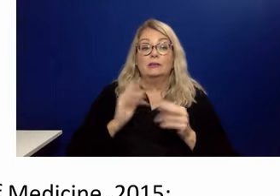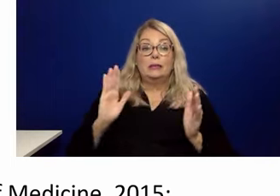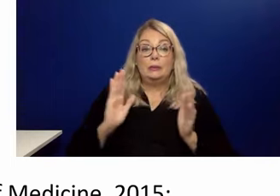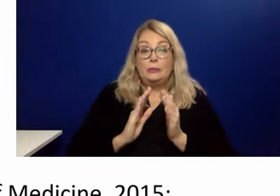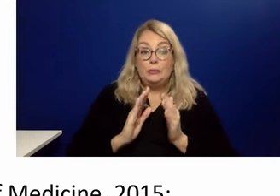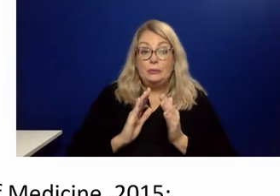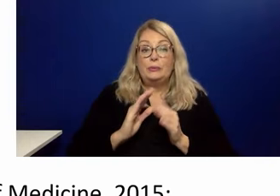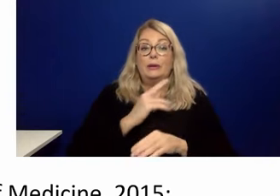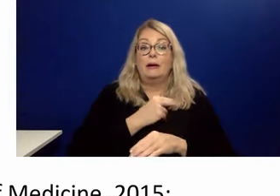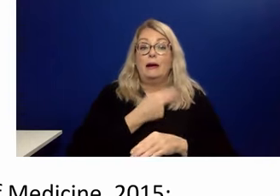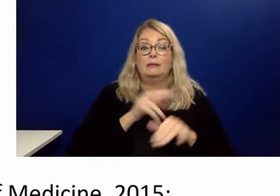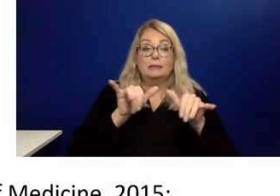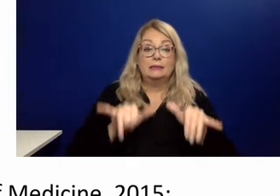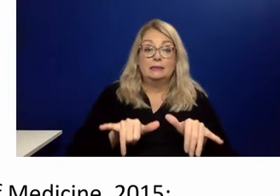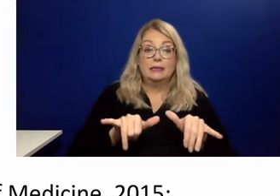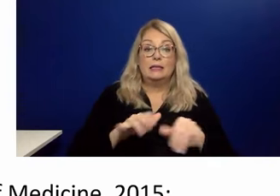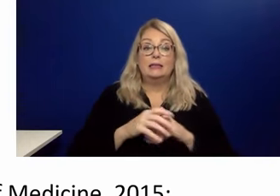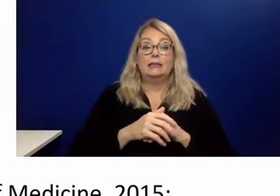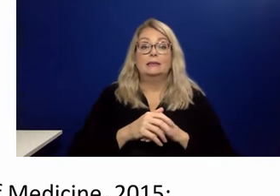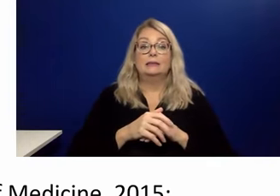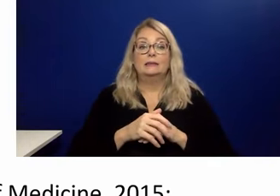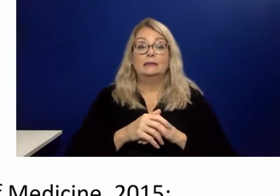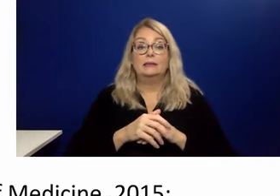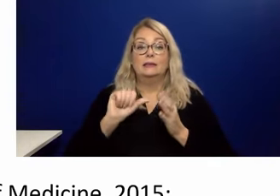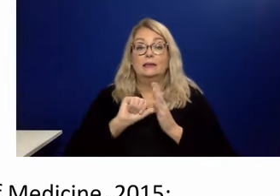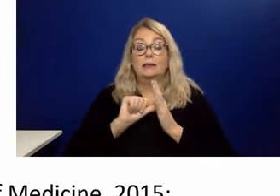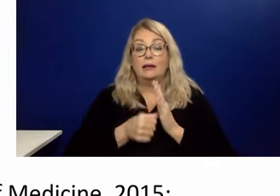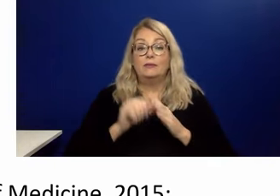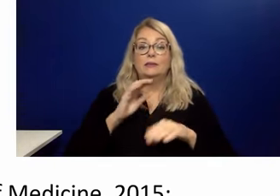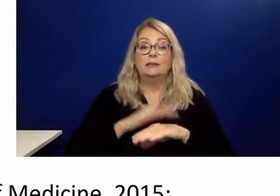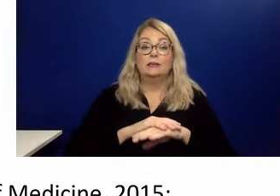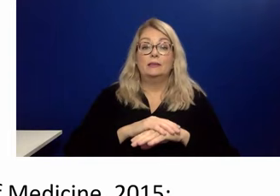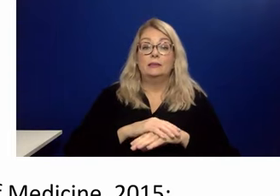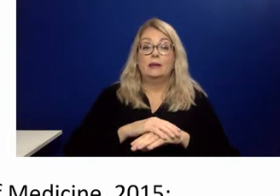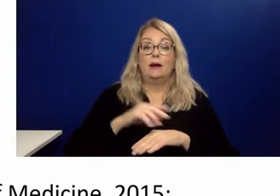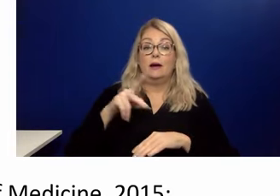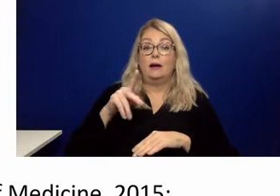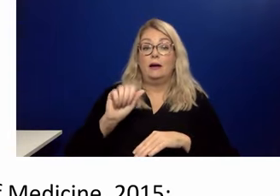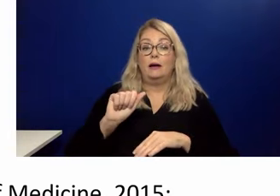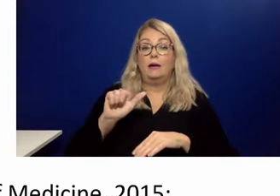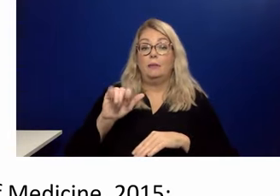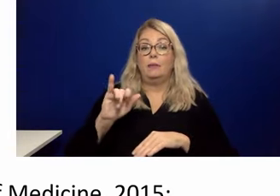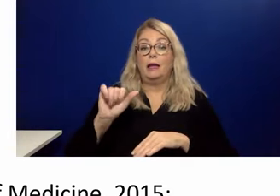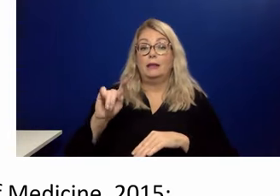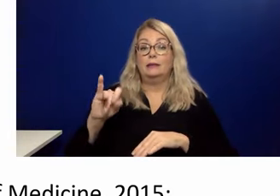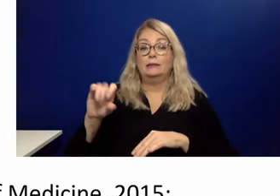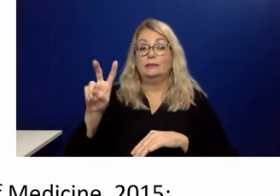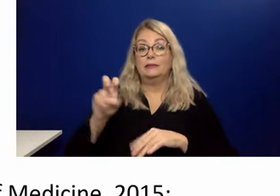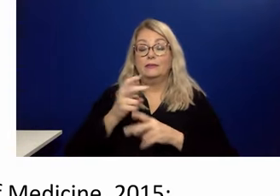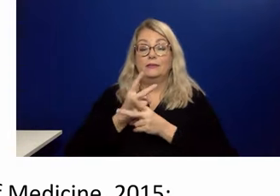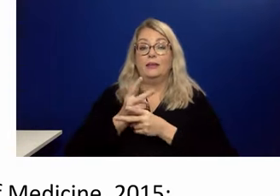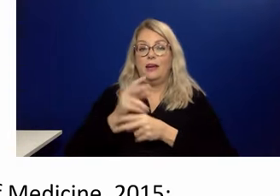chronic versus acute, an emphasis on palliative care, keeping people comfortable, and then perhaps moving them